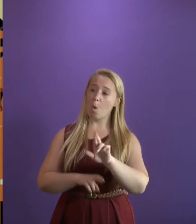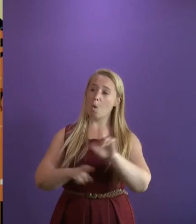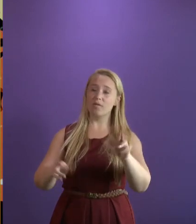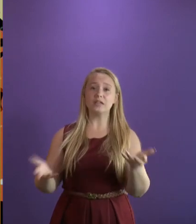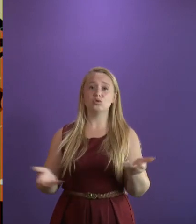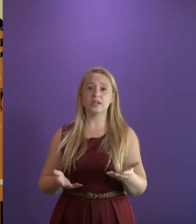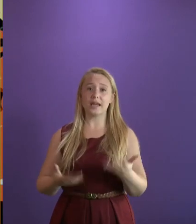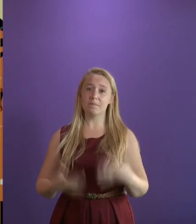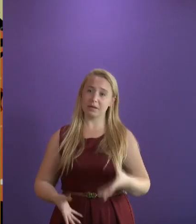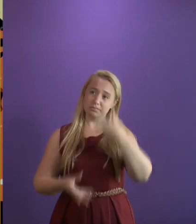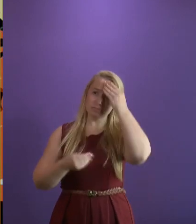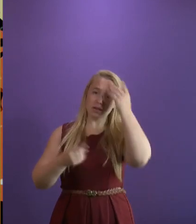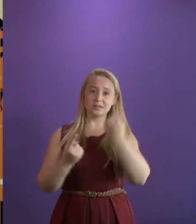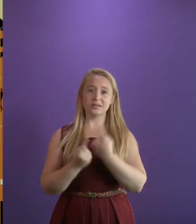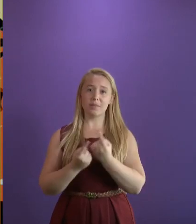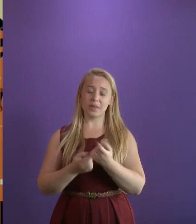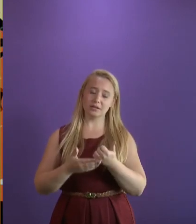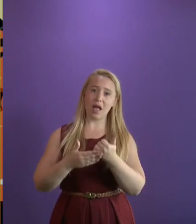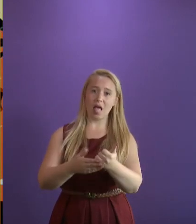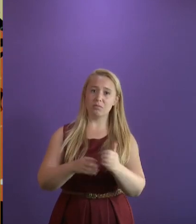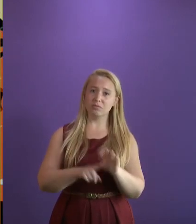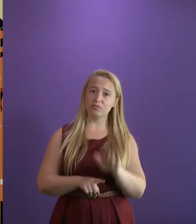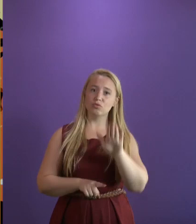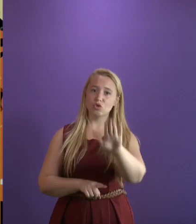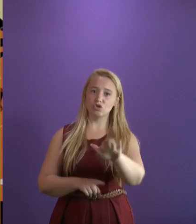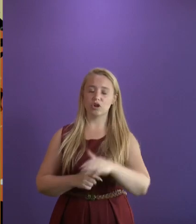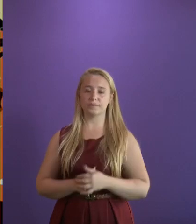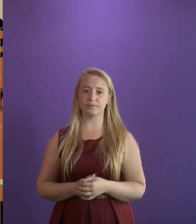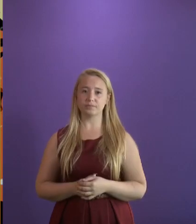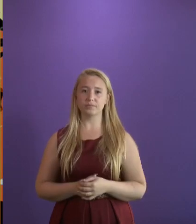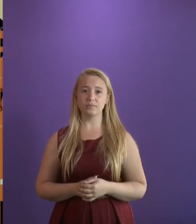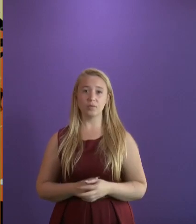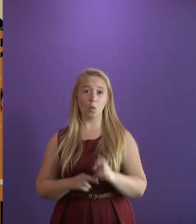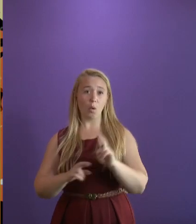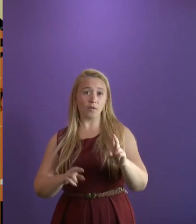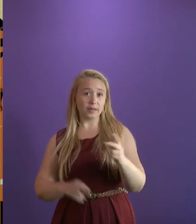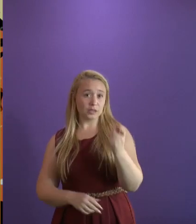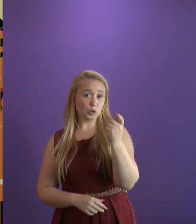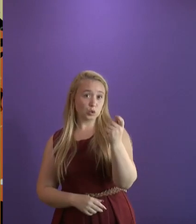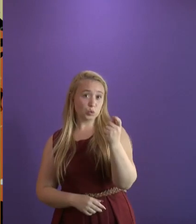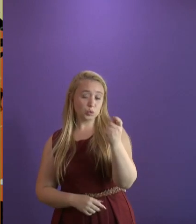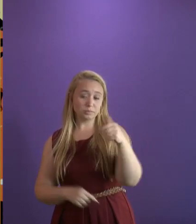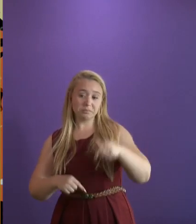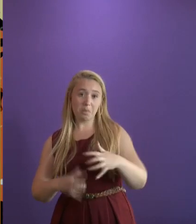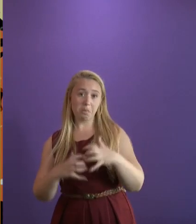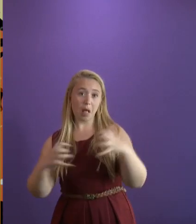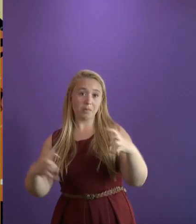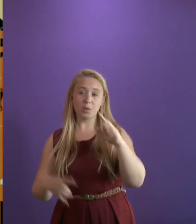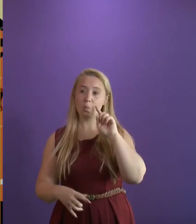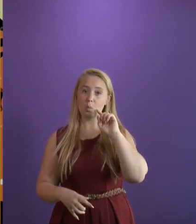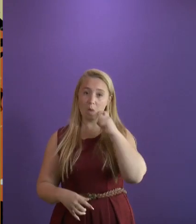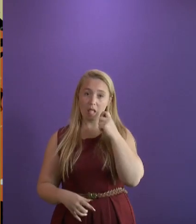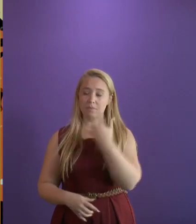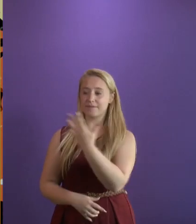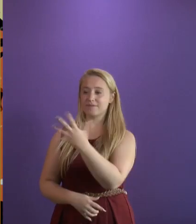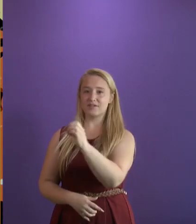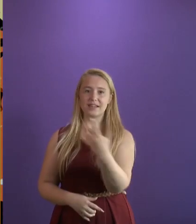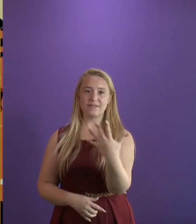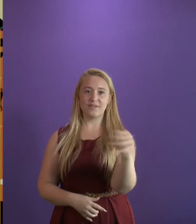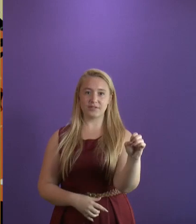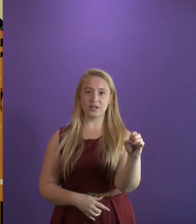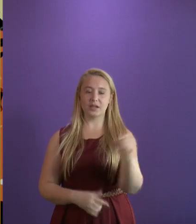something today that will allow you to do that. I want in the not too distant future for this place to be a 50-50 Parliament. But listen